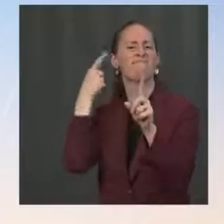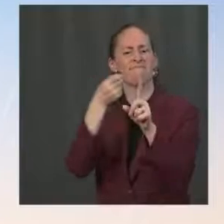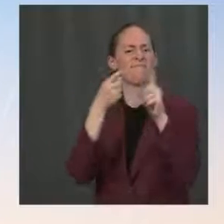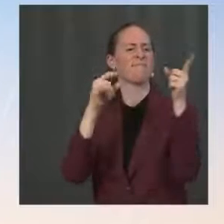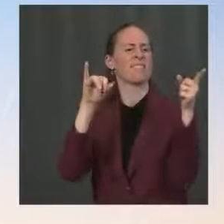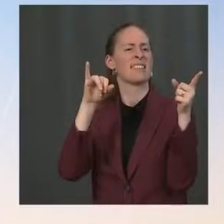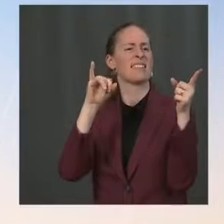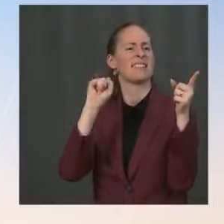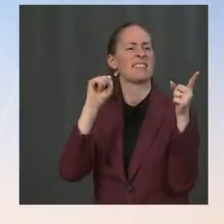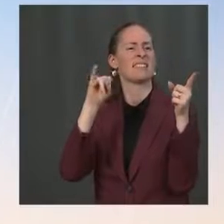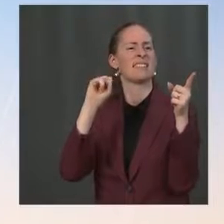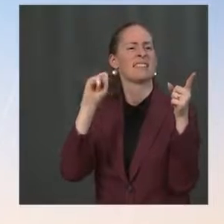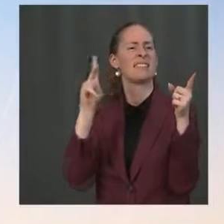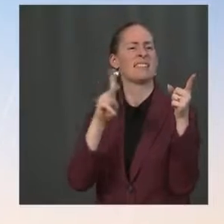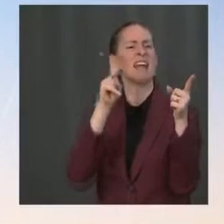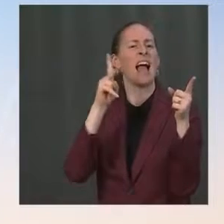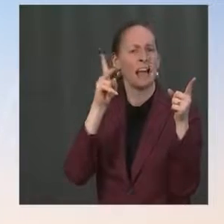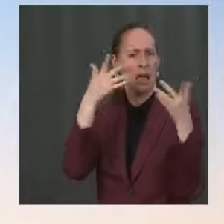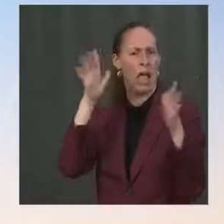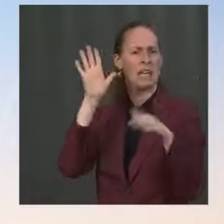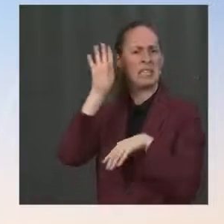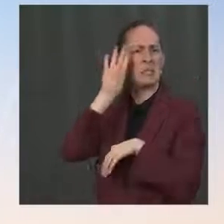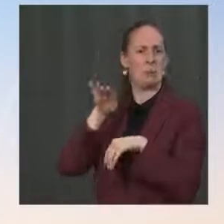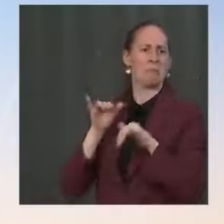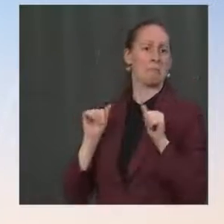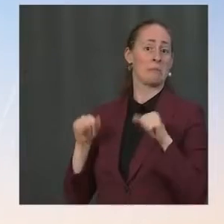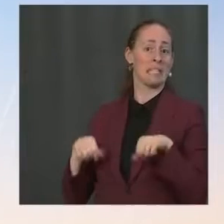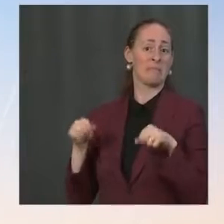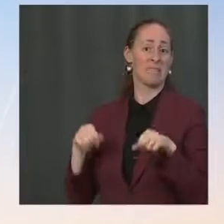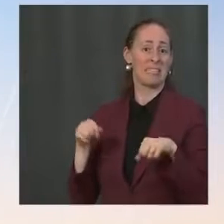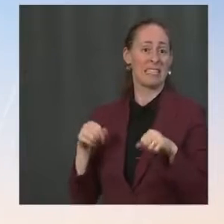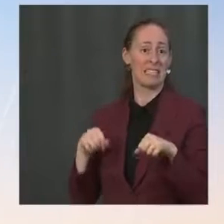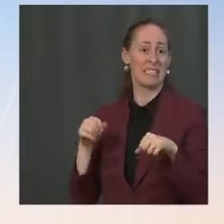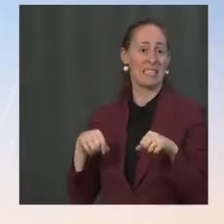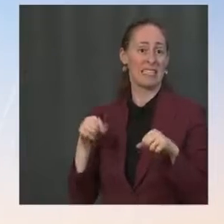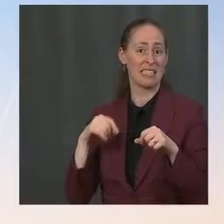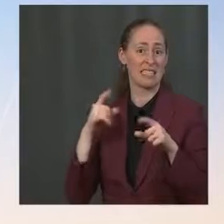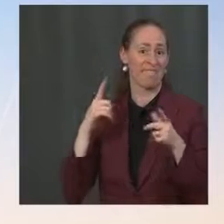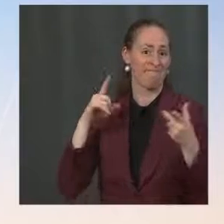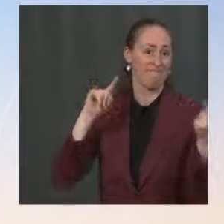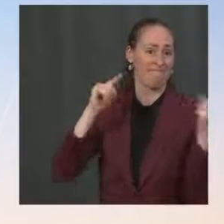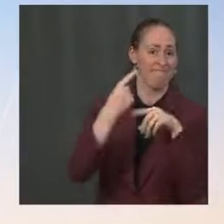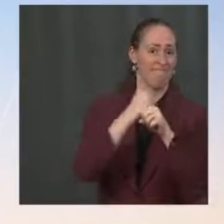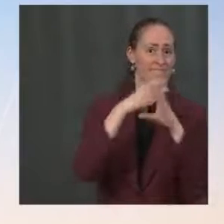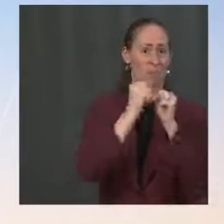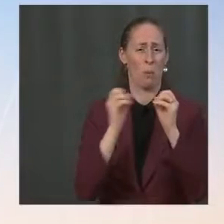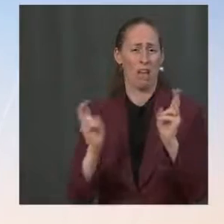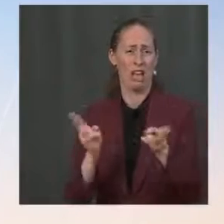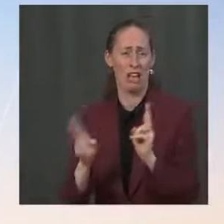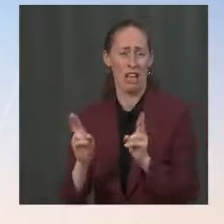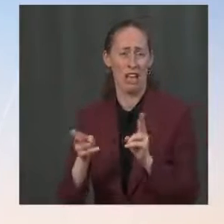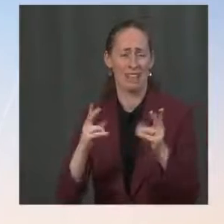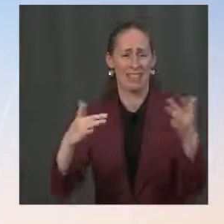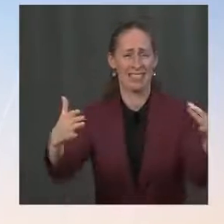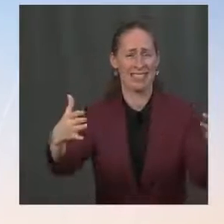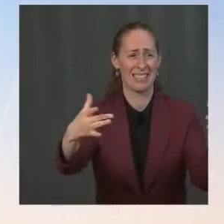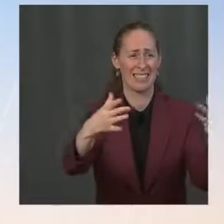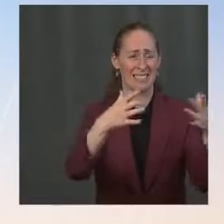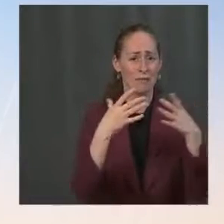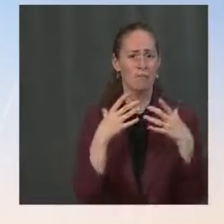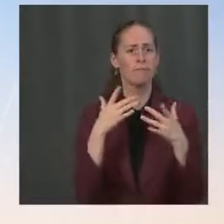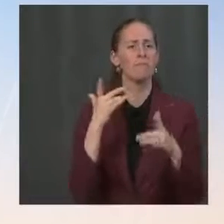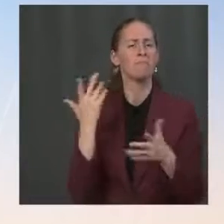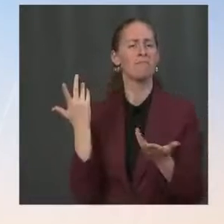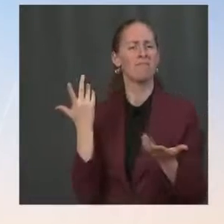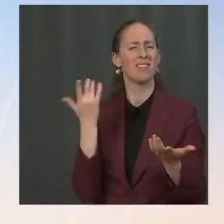was in part why he was trying to get everyone evacuated by August 31st. But if that was the case, then why did the administration make the decision in late July